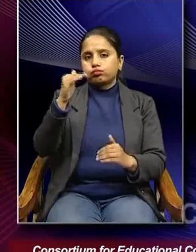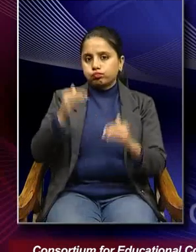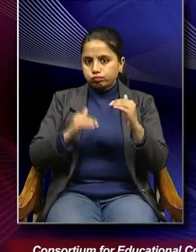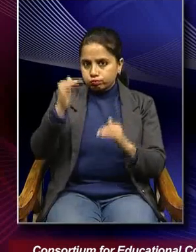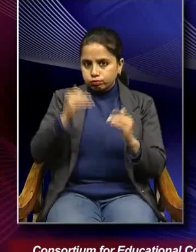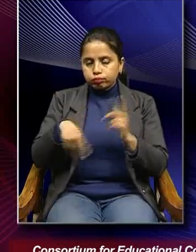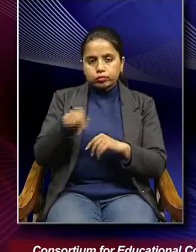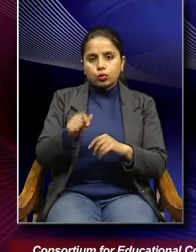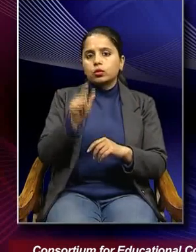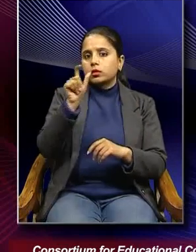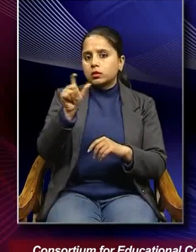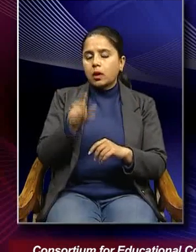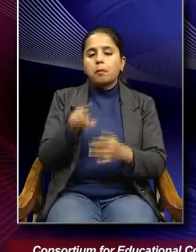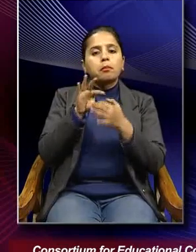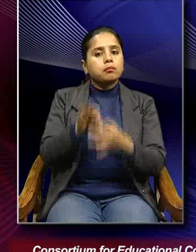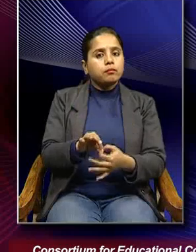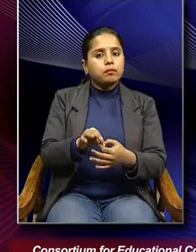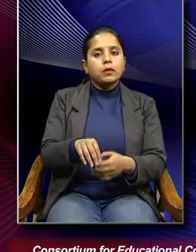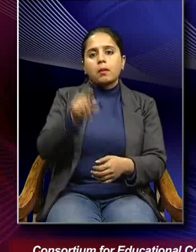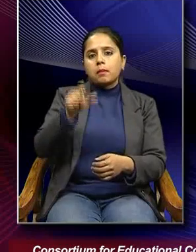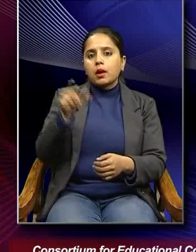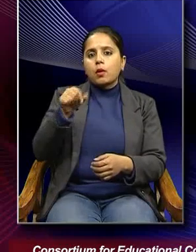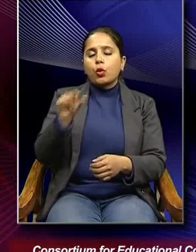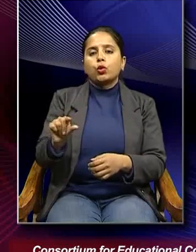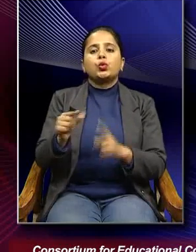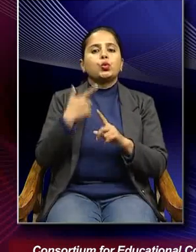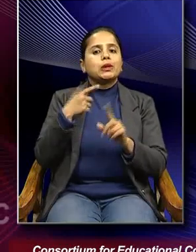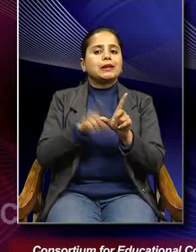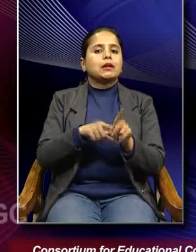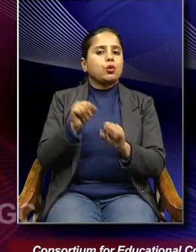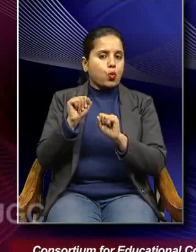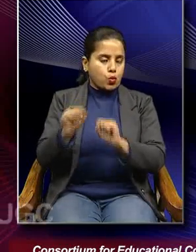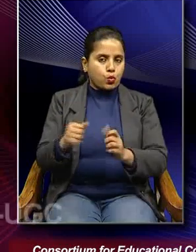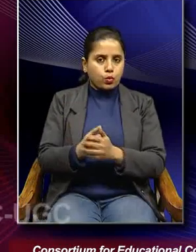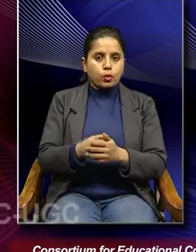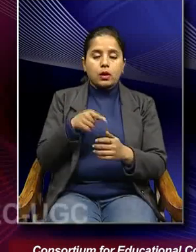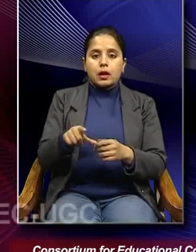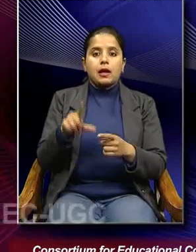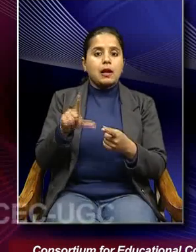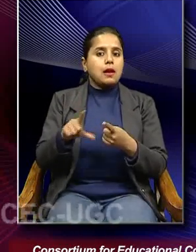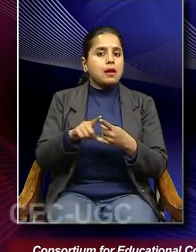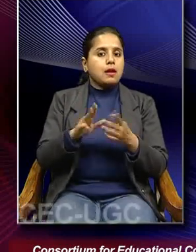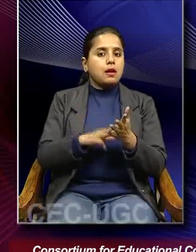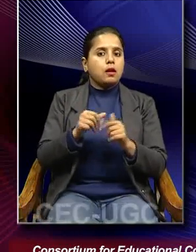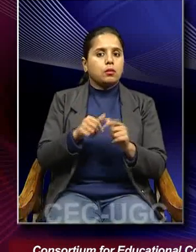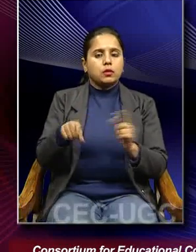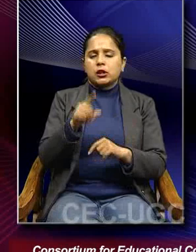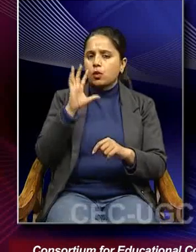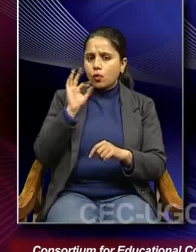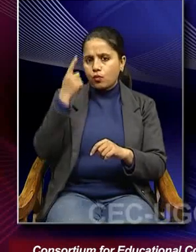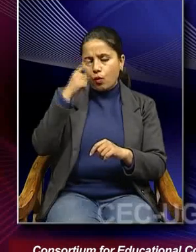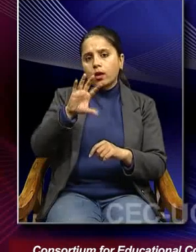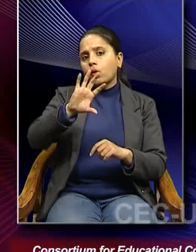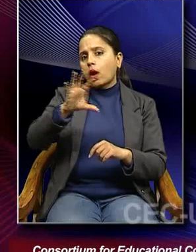term relative to individual's utility. So that lambda is very critical for country to